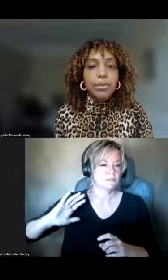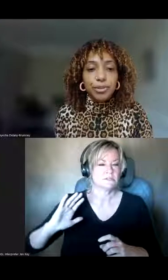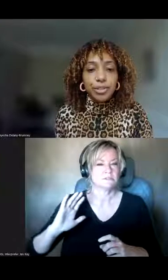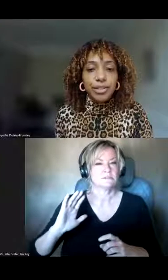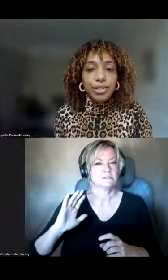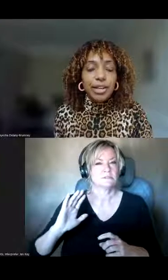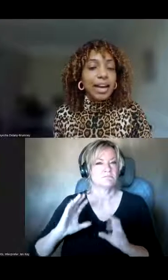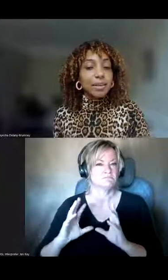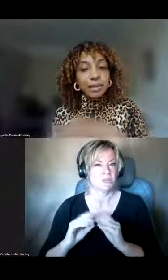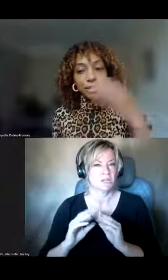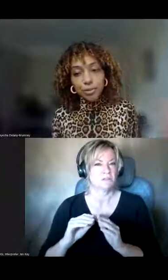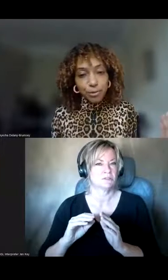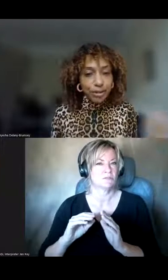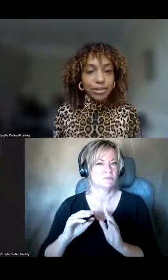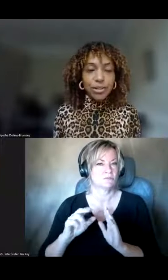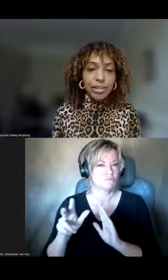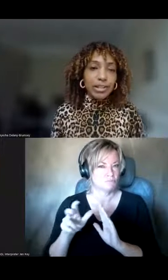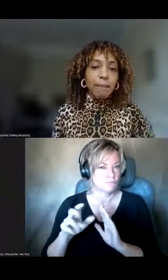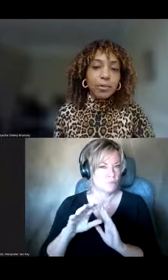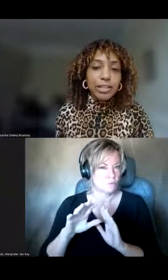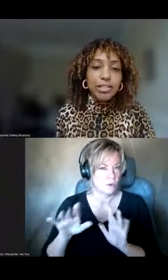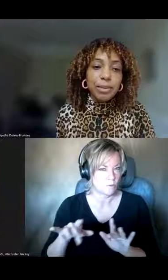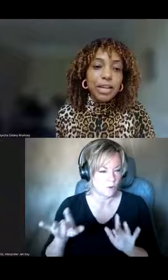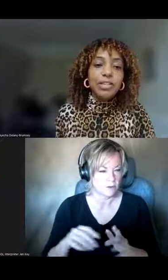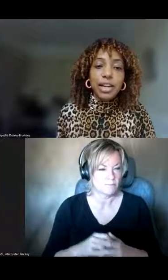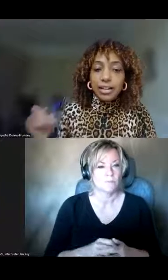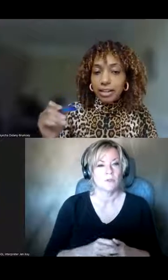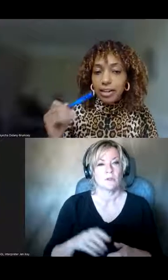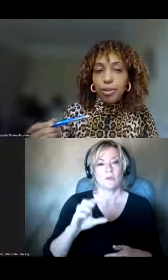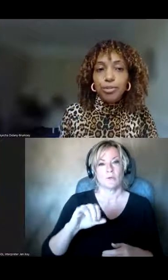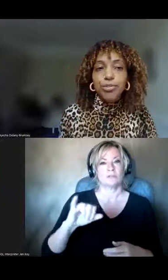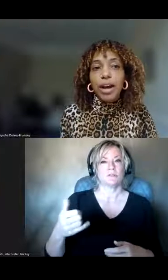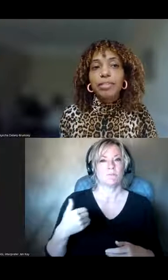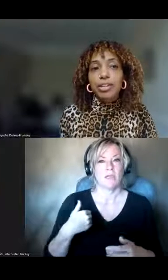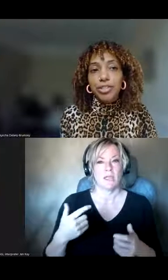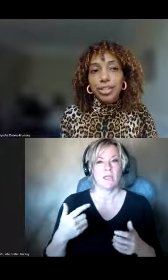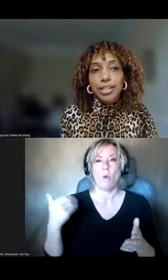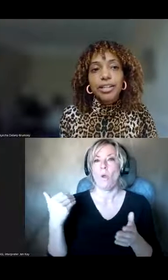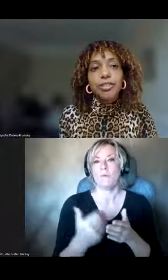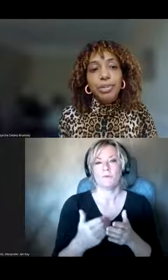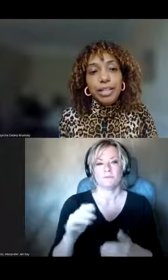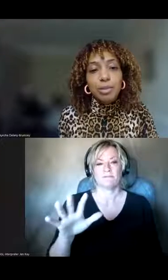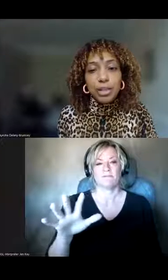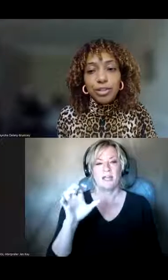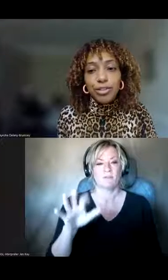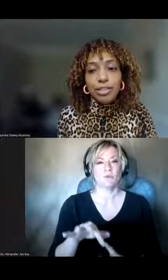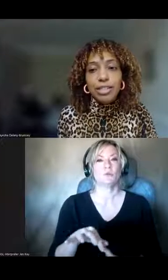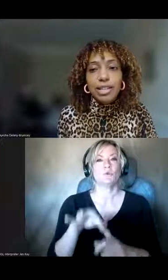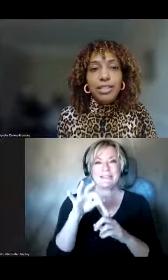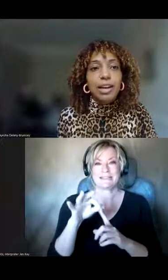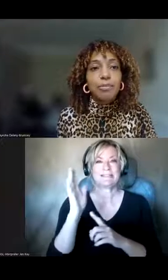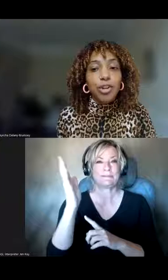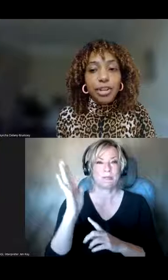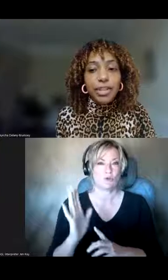episodes. As I mentioned before we got started, Crisis Jam has actually getting close to 500 unique speakers